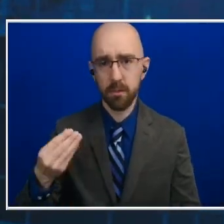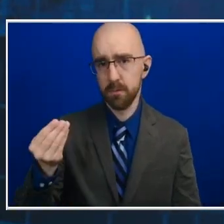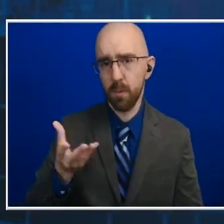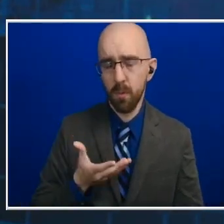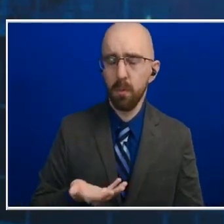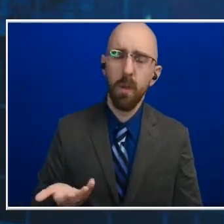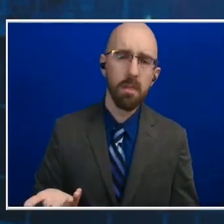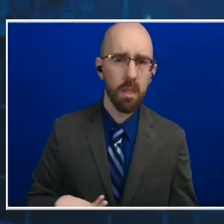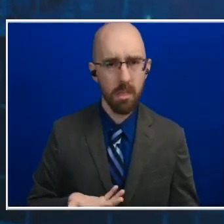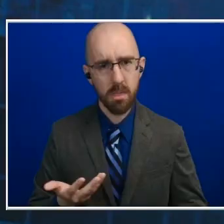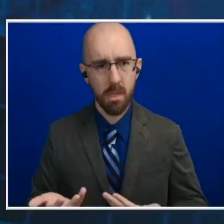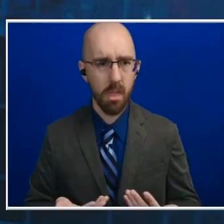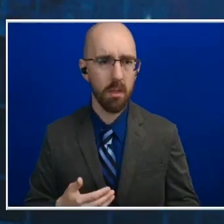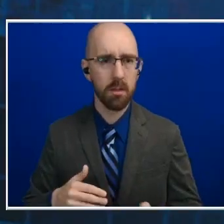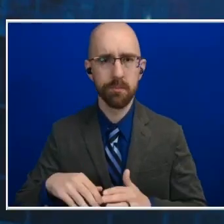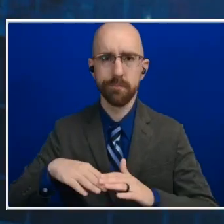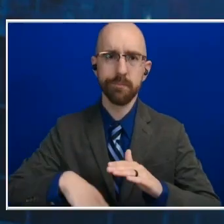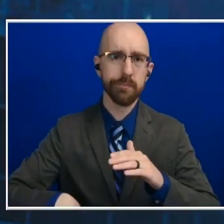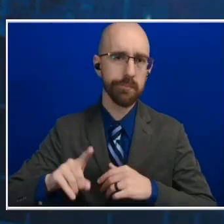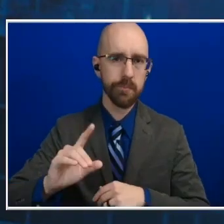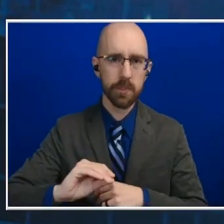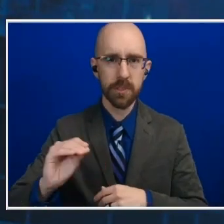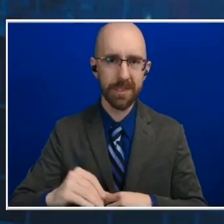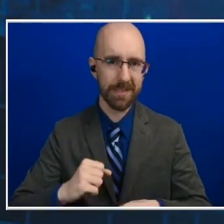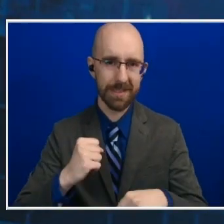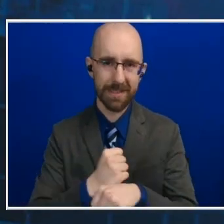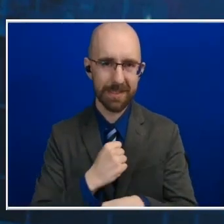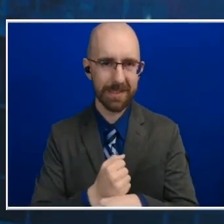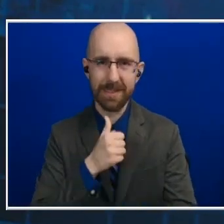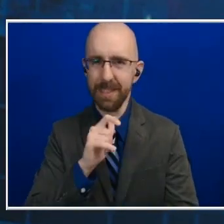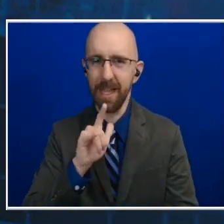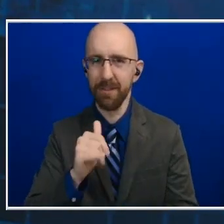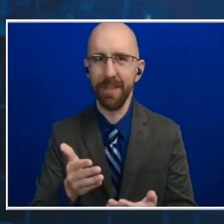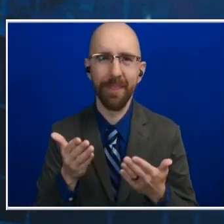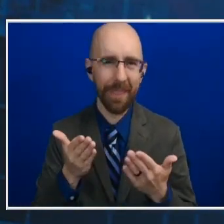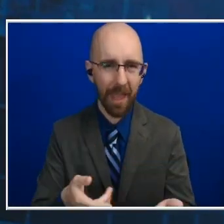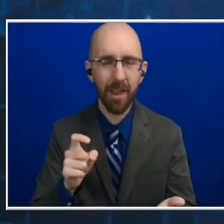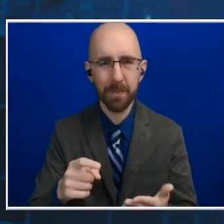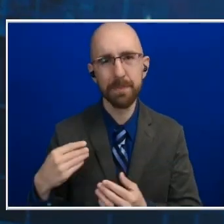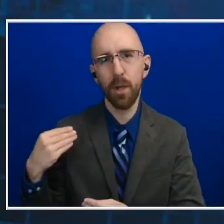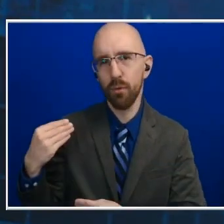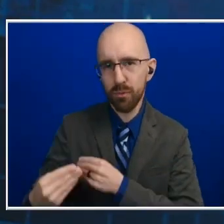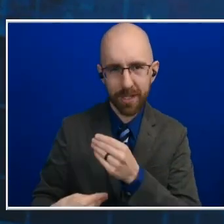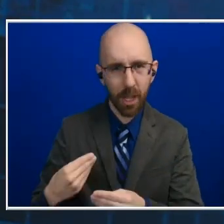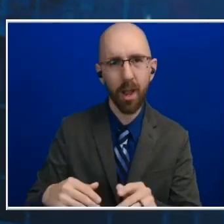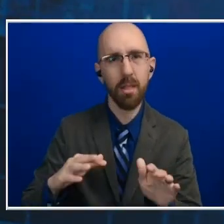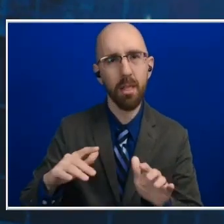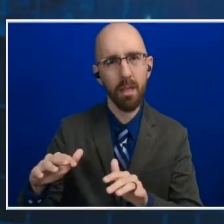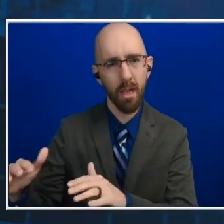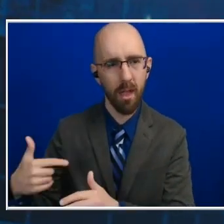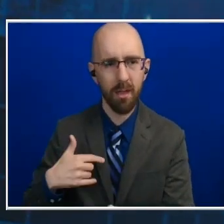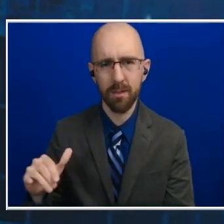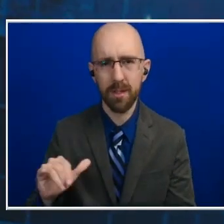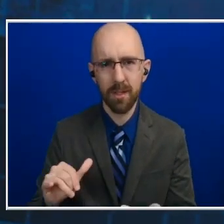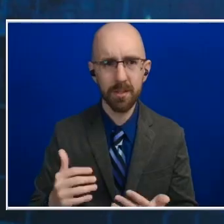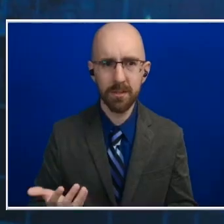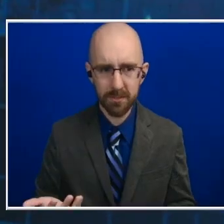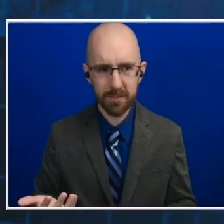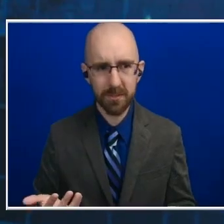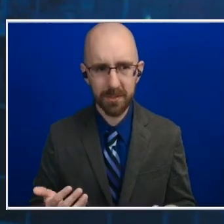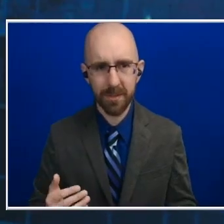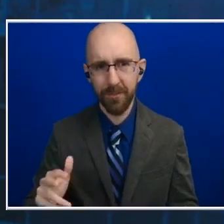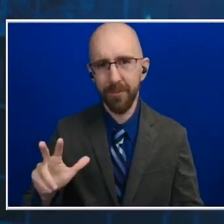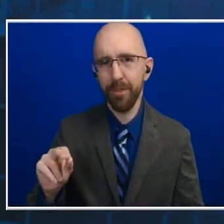than 1%. Statistically, it's not really there. It's got to be hereditary, all these other things. And I'm like, it's 30 seconds to a minute